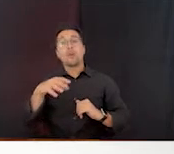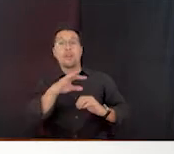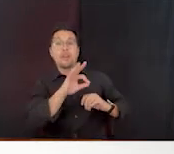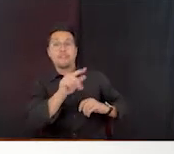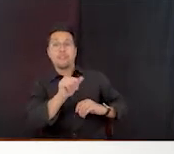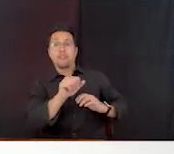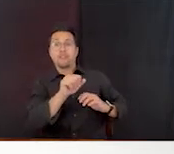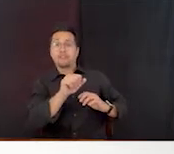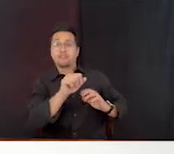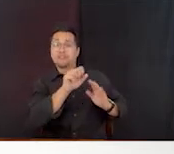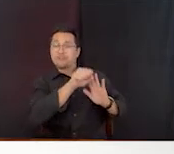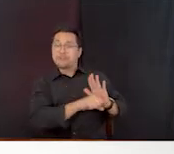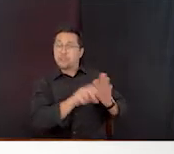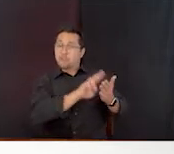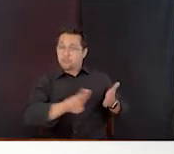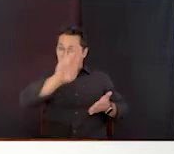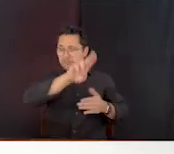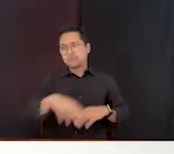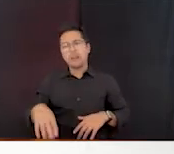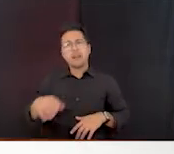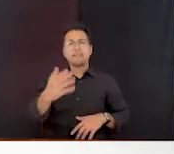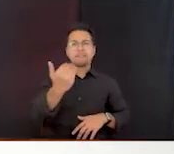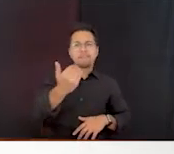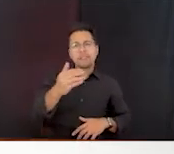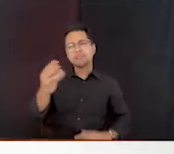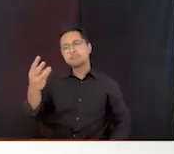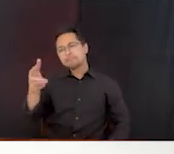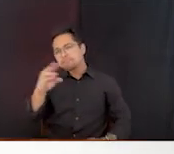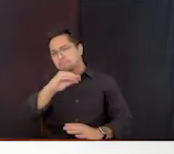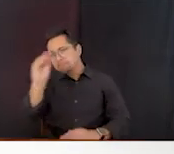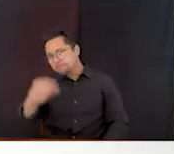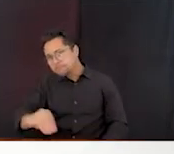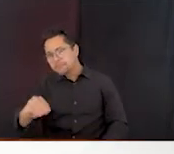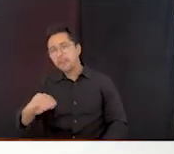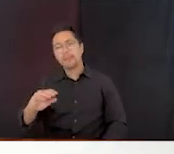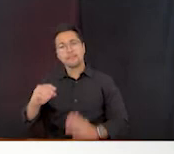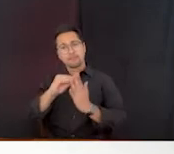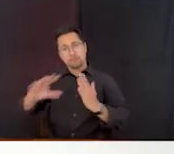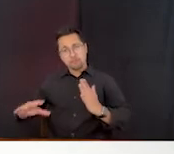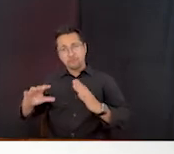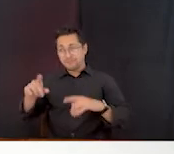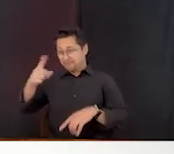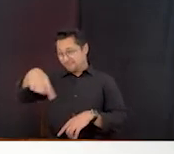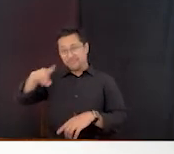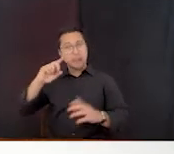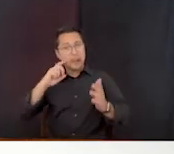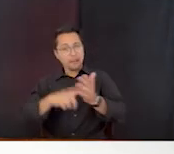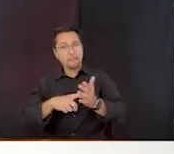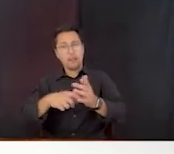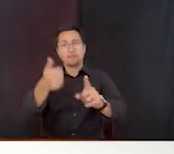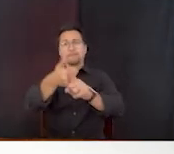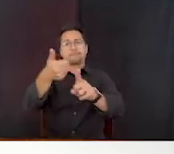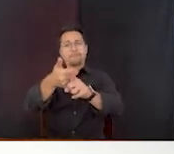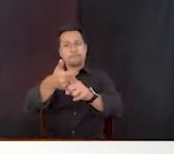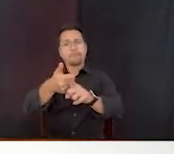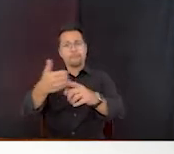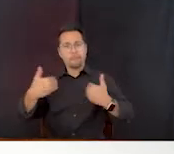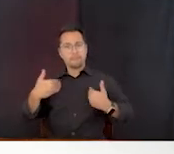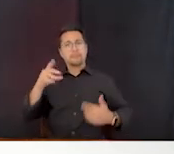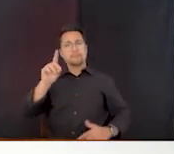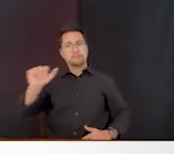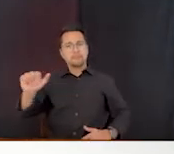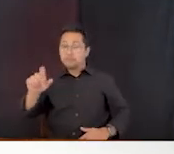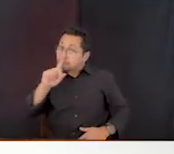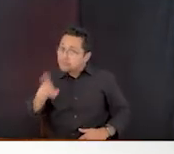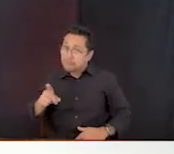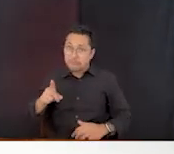gonna kind of share how we've been thinking about it and researching it for this past half a year or so. So